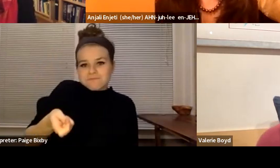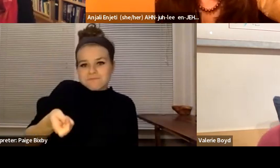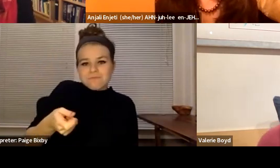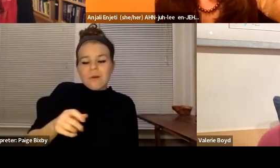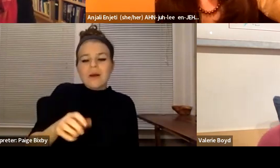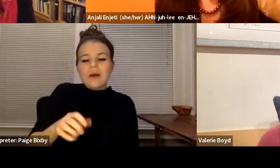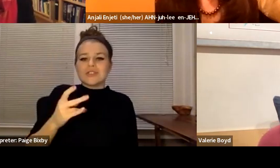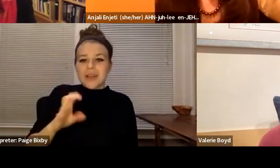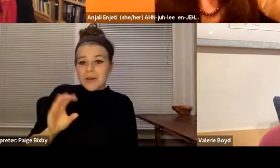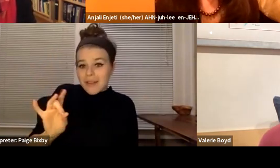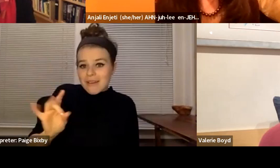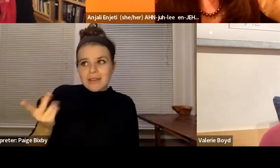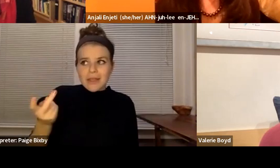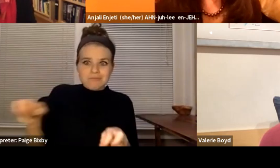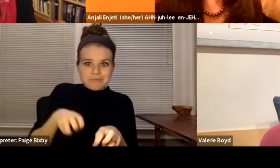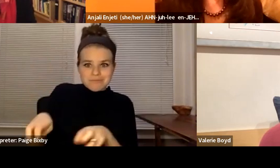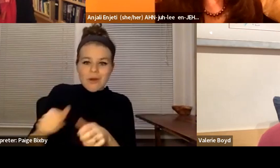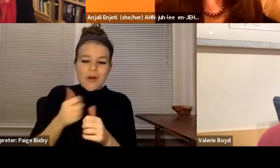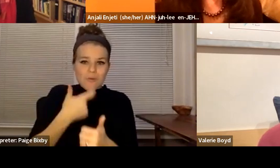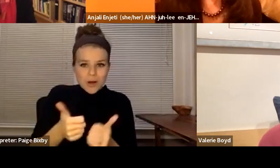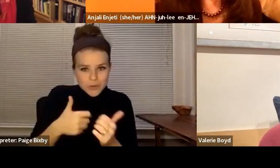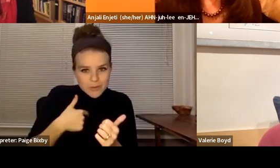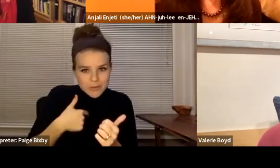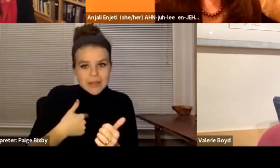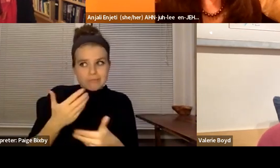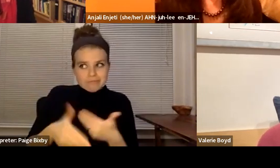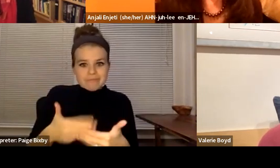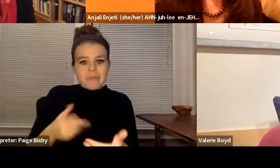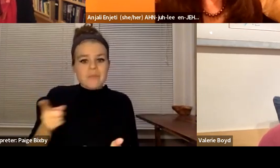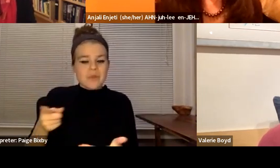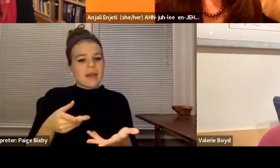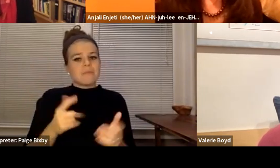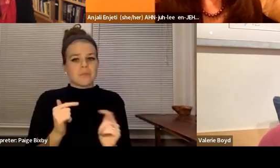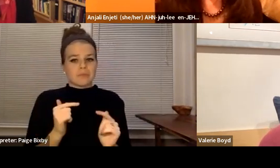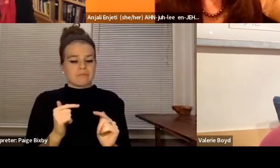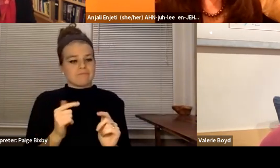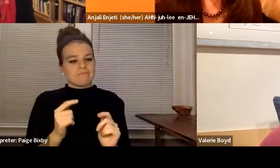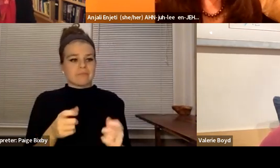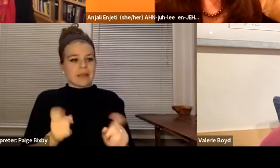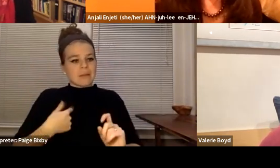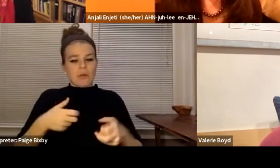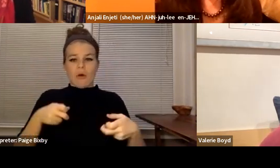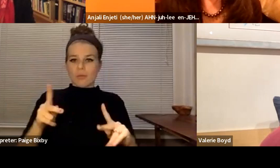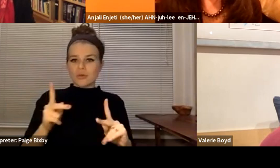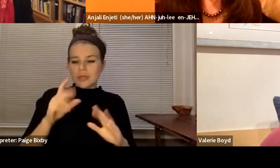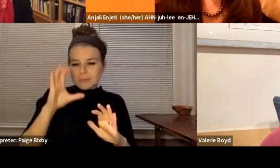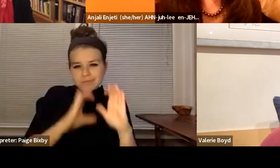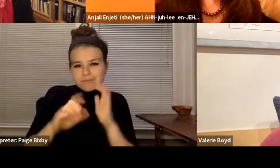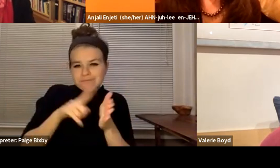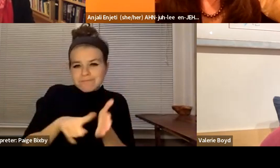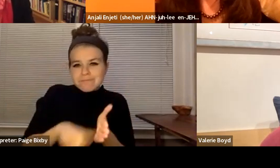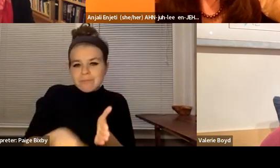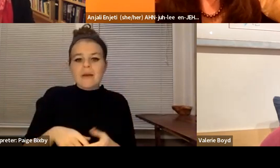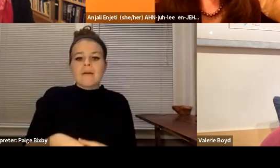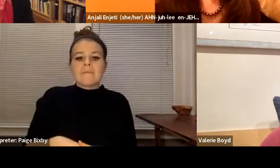would kind of get into it. And, you know, they let me have those explorations. And fortunately, my mom was a